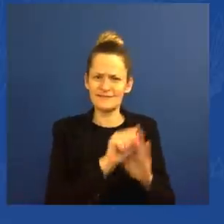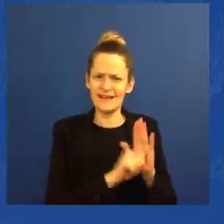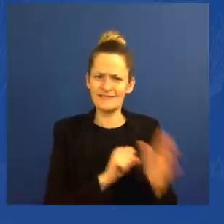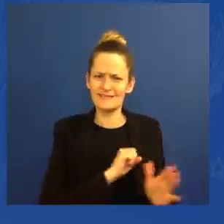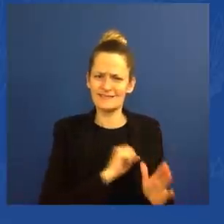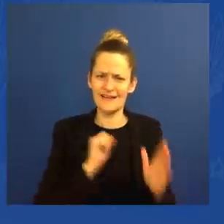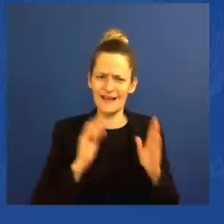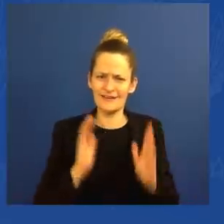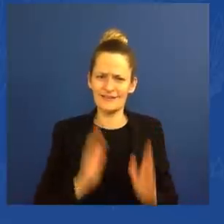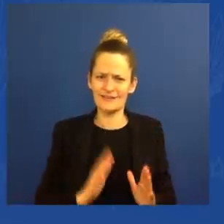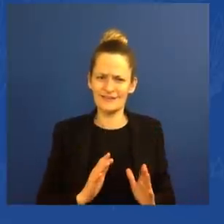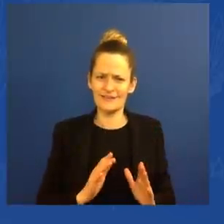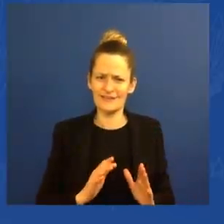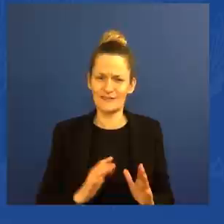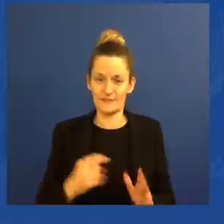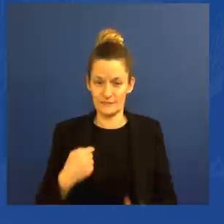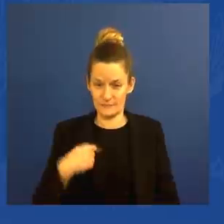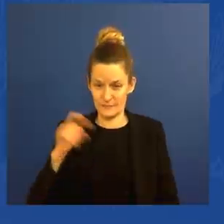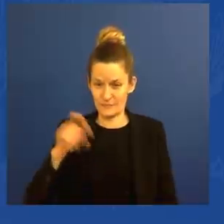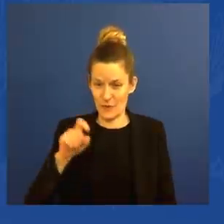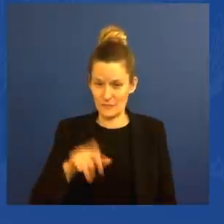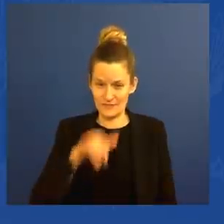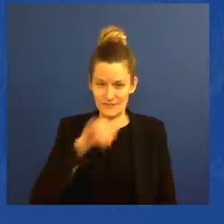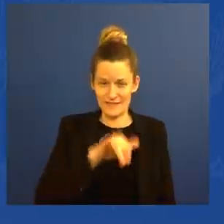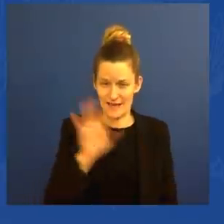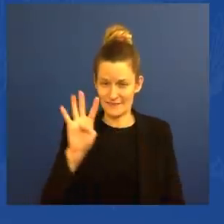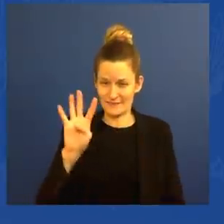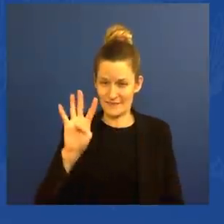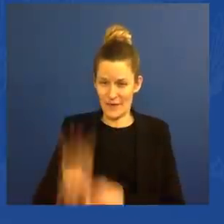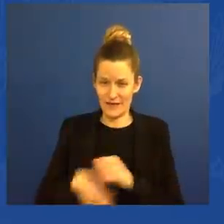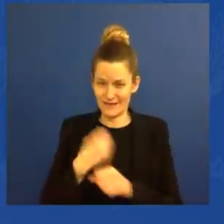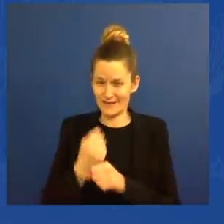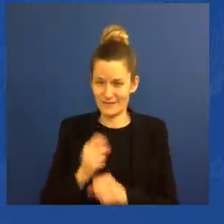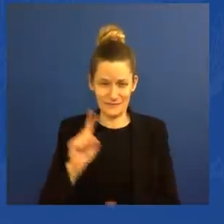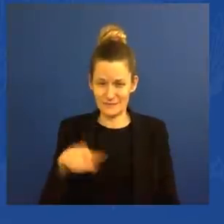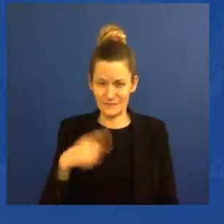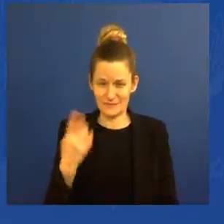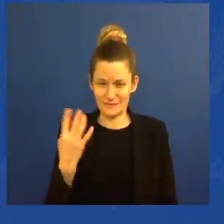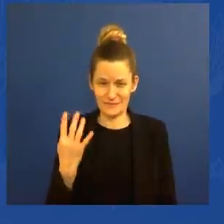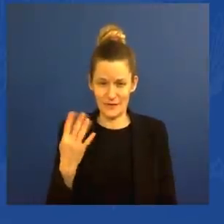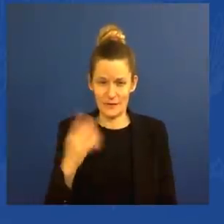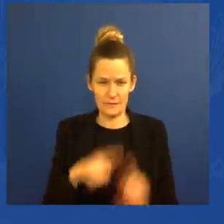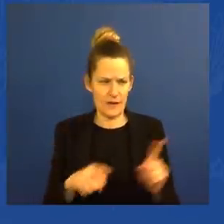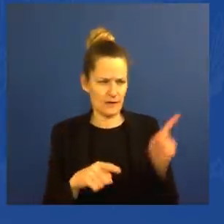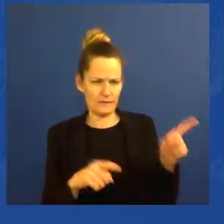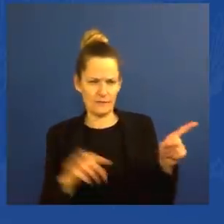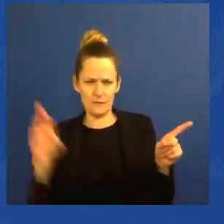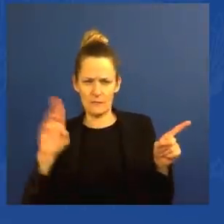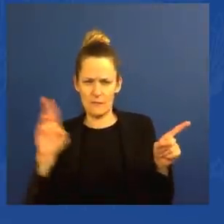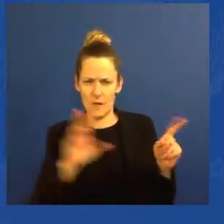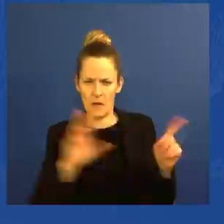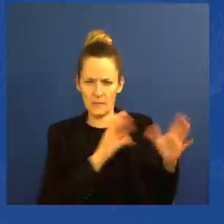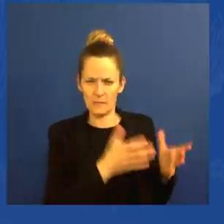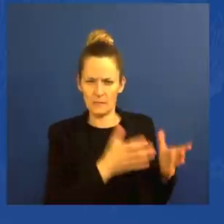the Republican Party saw in me something I didn't see. So they reapportioned me to a 2-year term